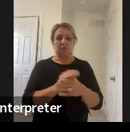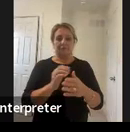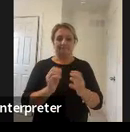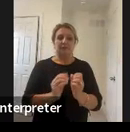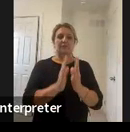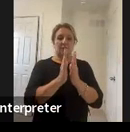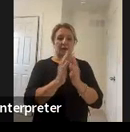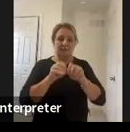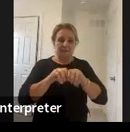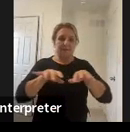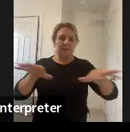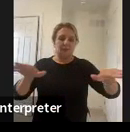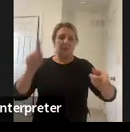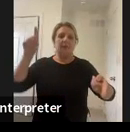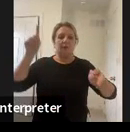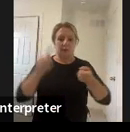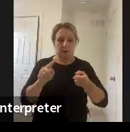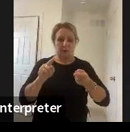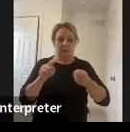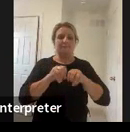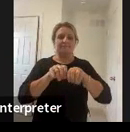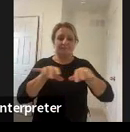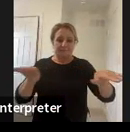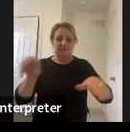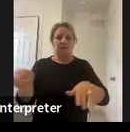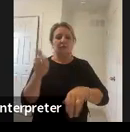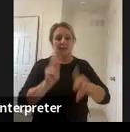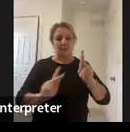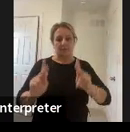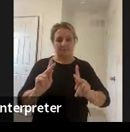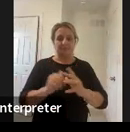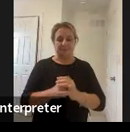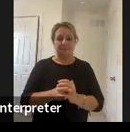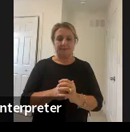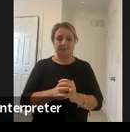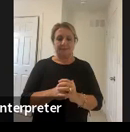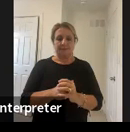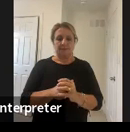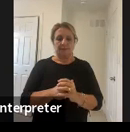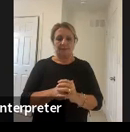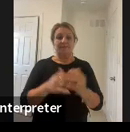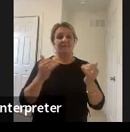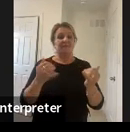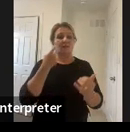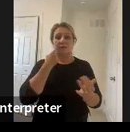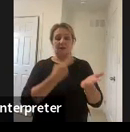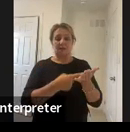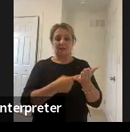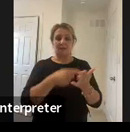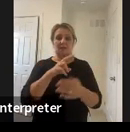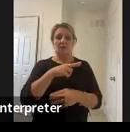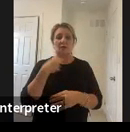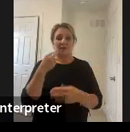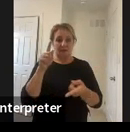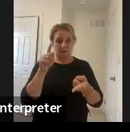reduce the risk of transmission to others. We've just discussed risk reduction